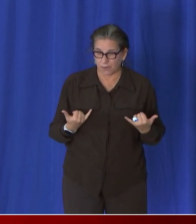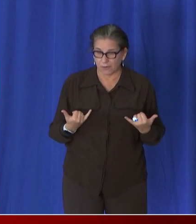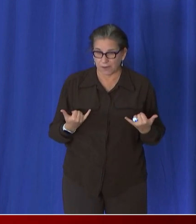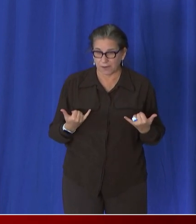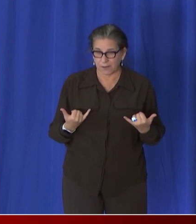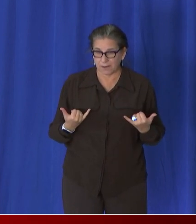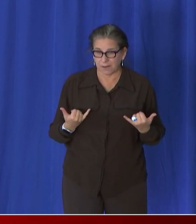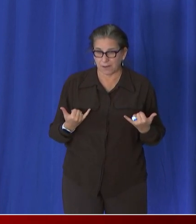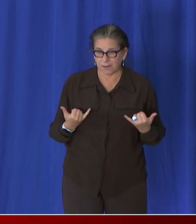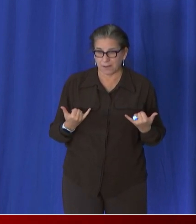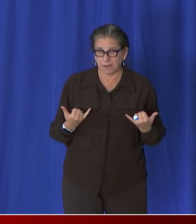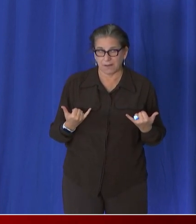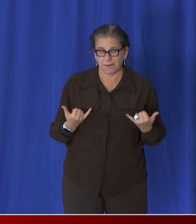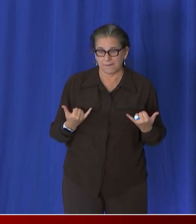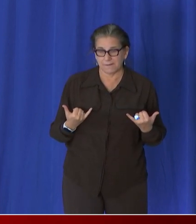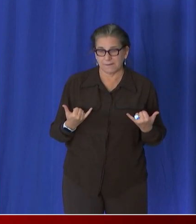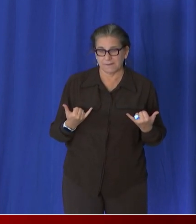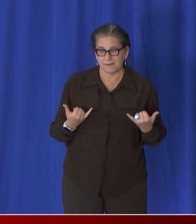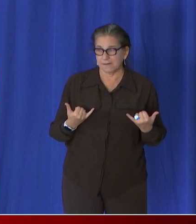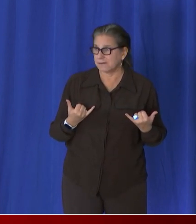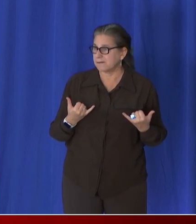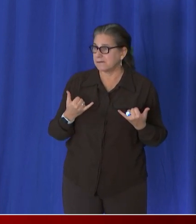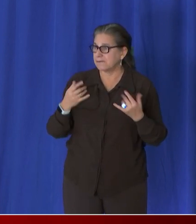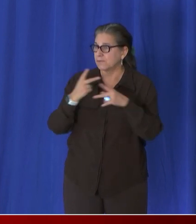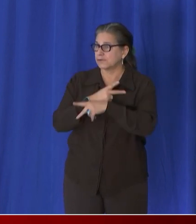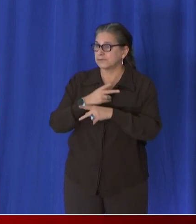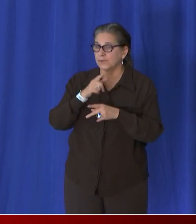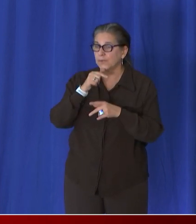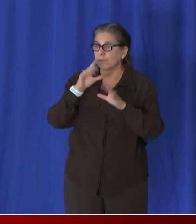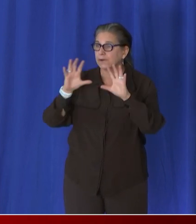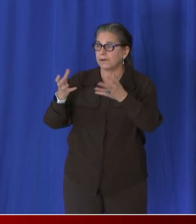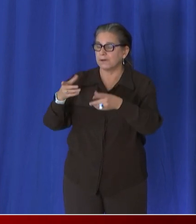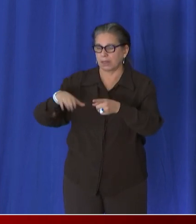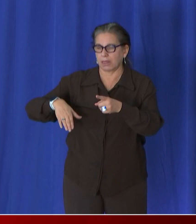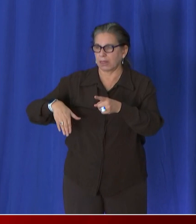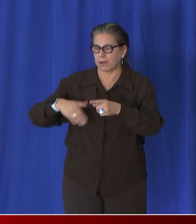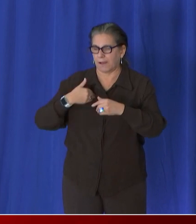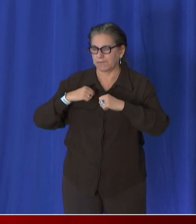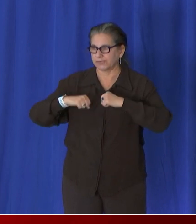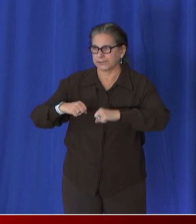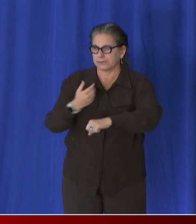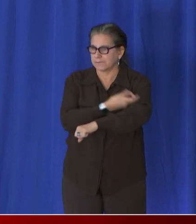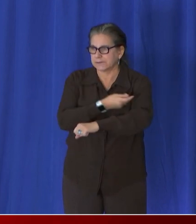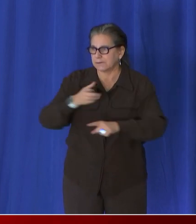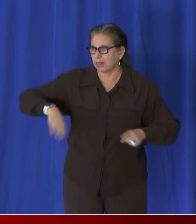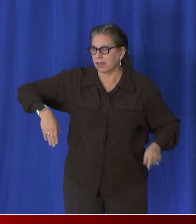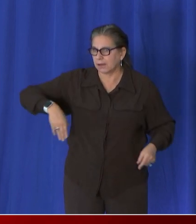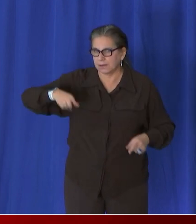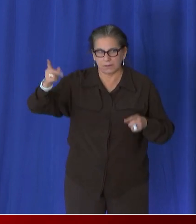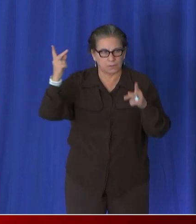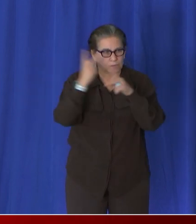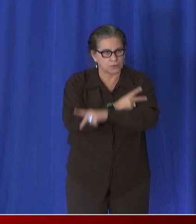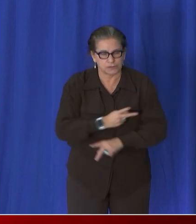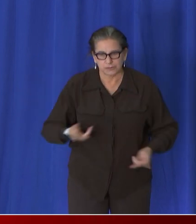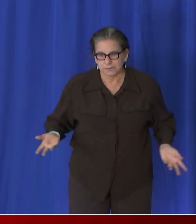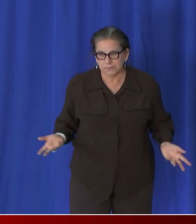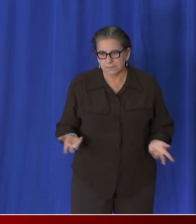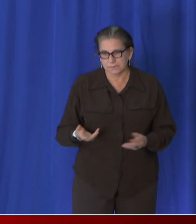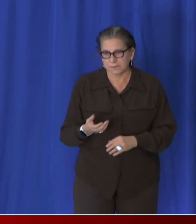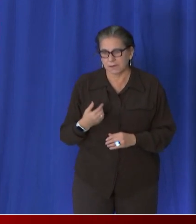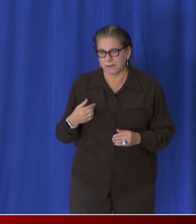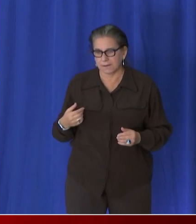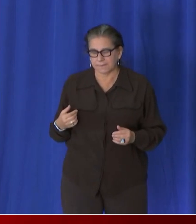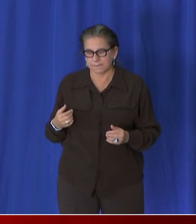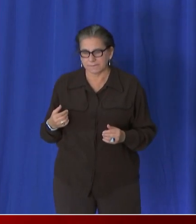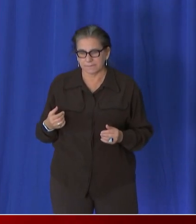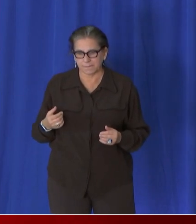have any protection. I mean, not even the first dose. And maybe for you or John, but could you talk at all about what enforcement